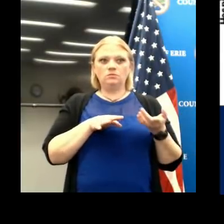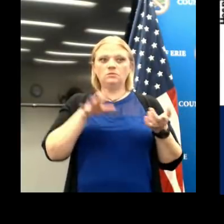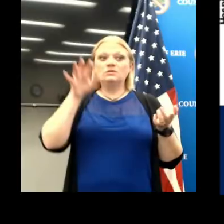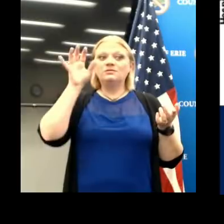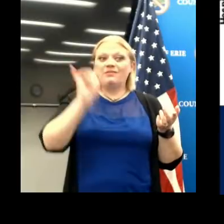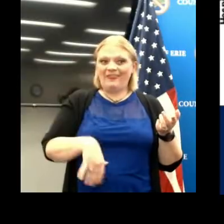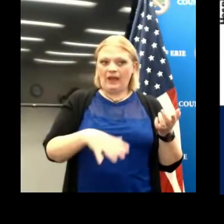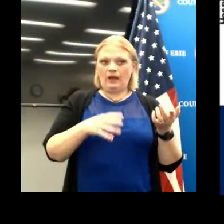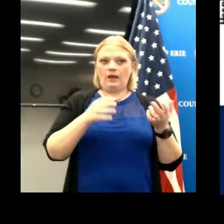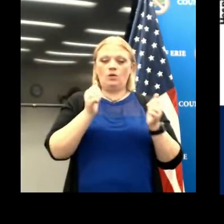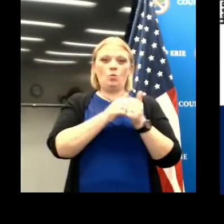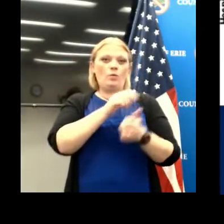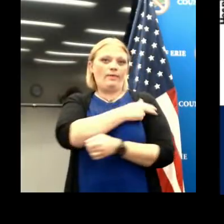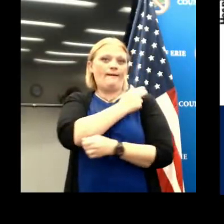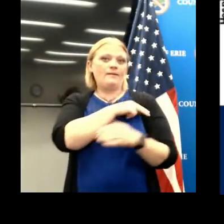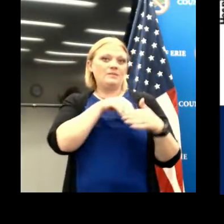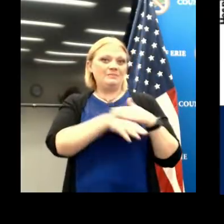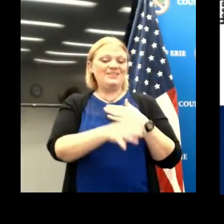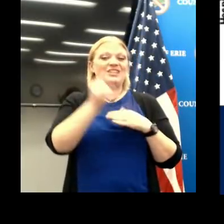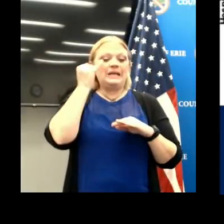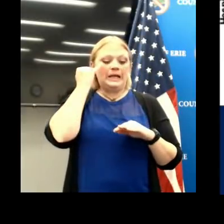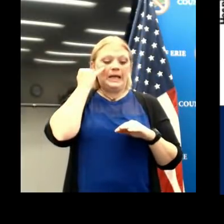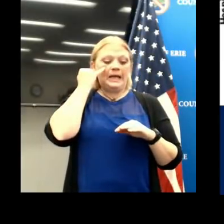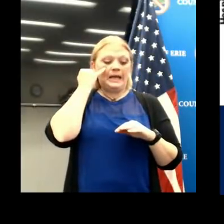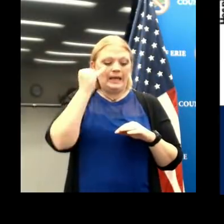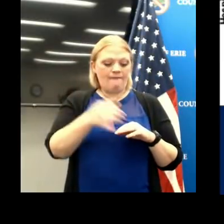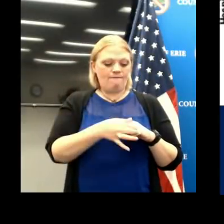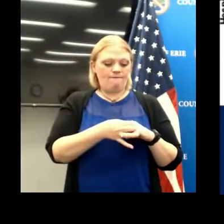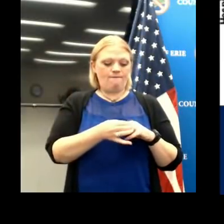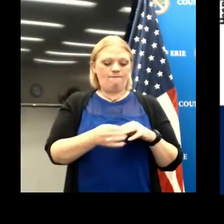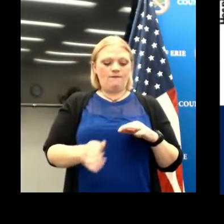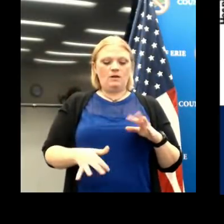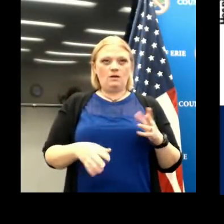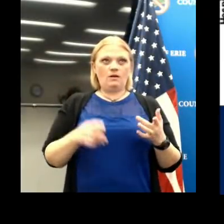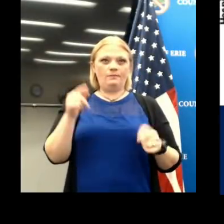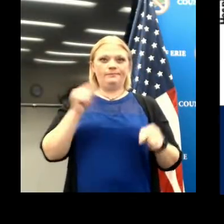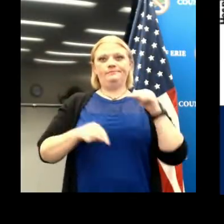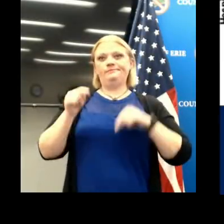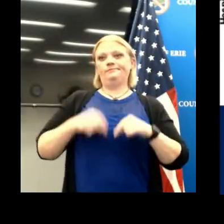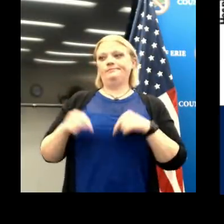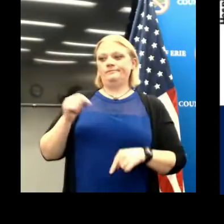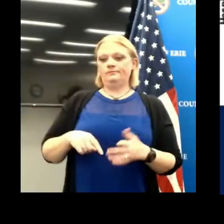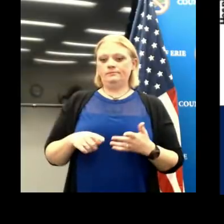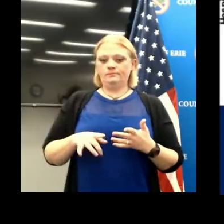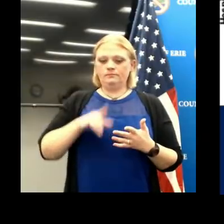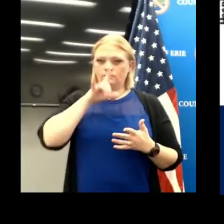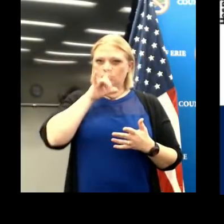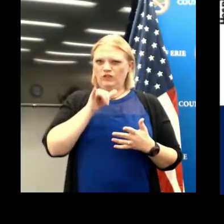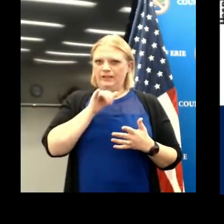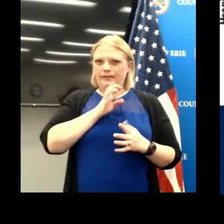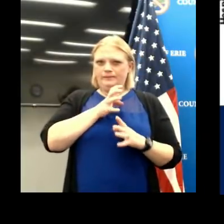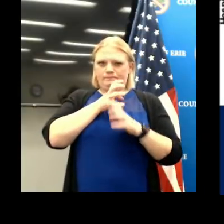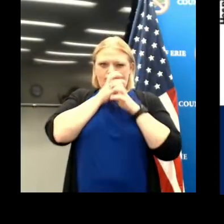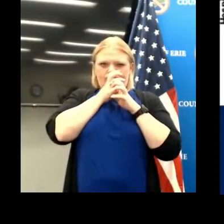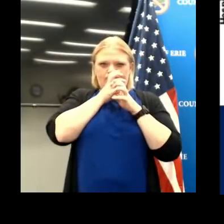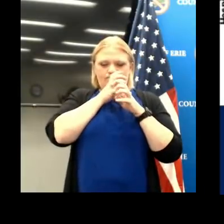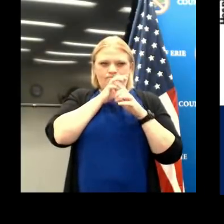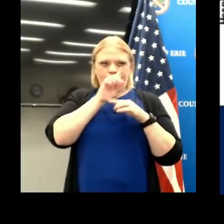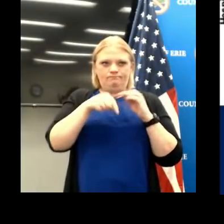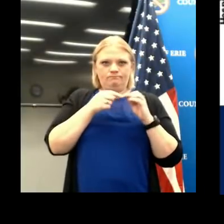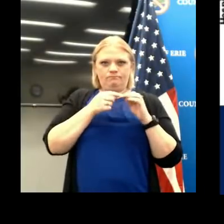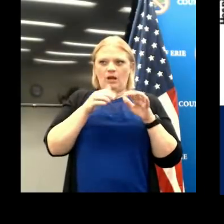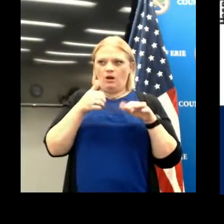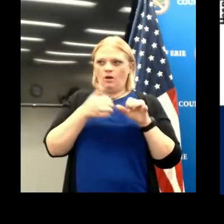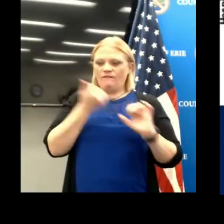be with hospital admissions if we go back to being really tight about staying away